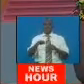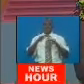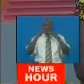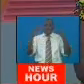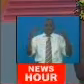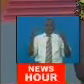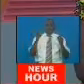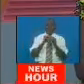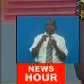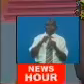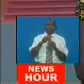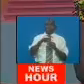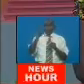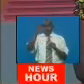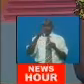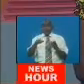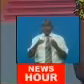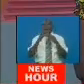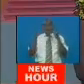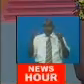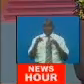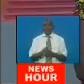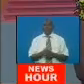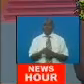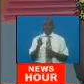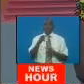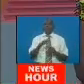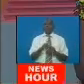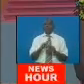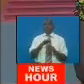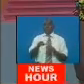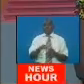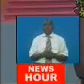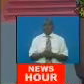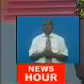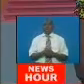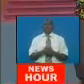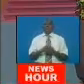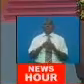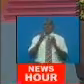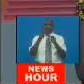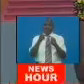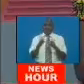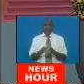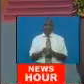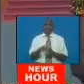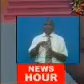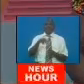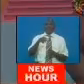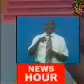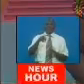gratitude on the faces of the recipients, especially so when they are children. A philanthropist, the managing director of